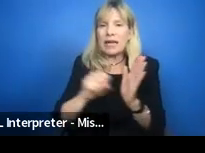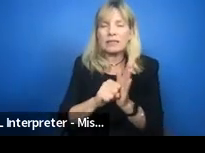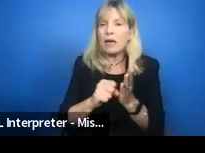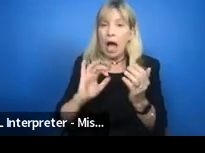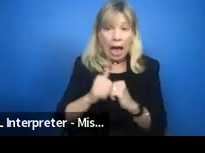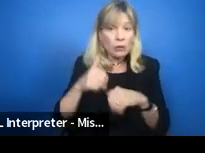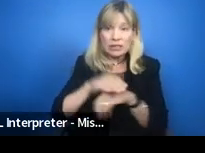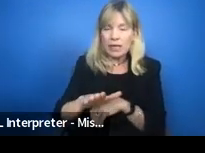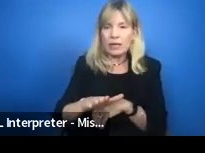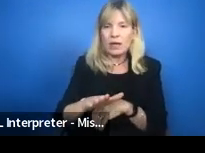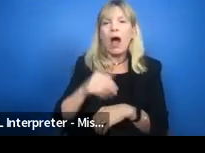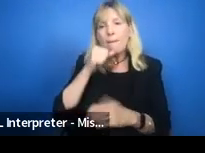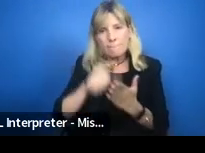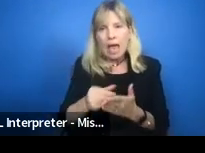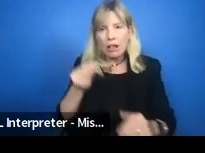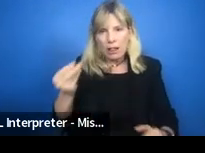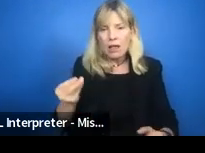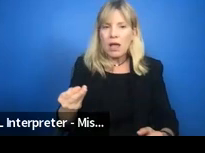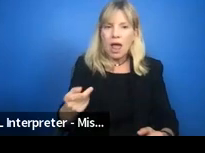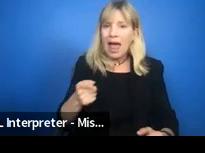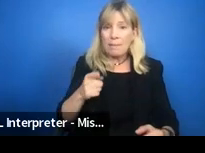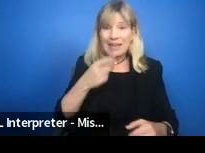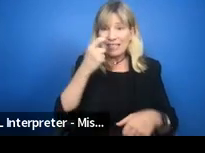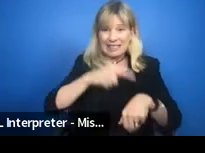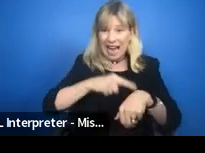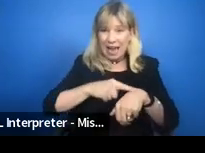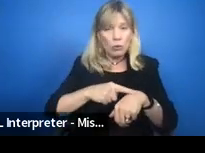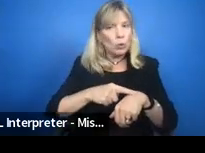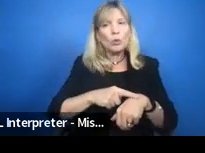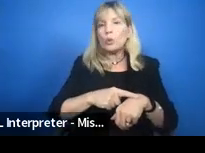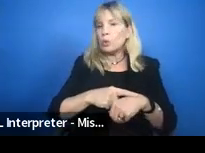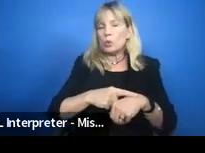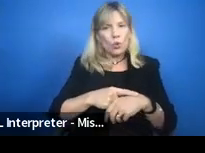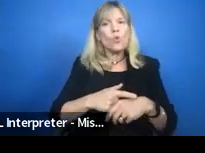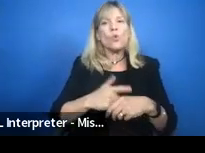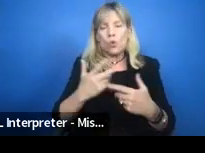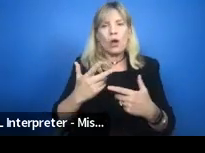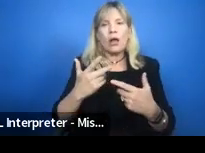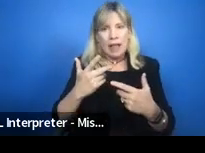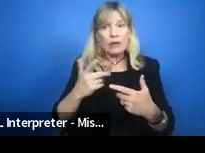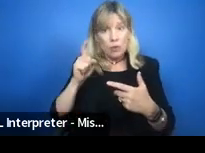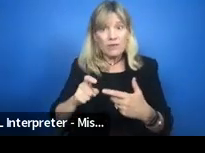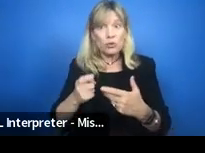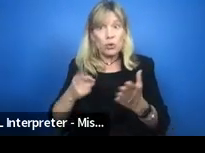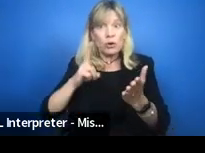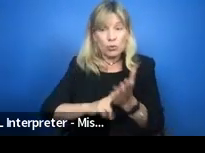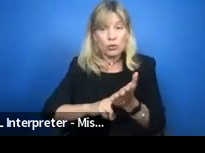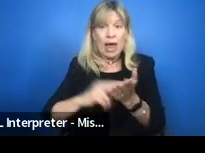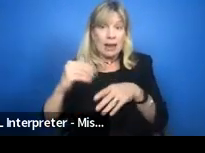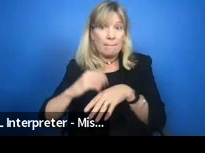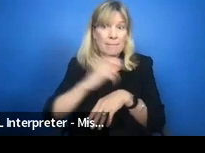traditional mail. And with tight timelines for tight renewal return